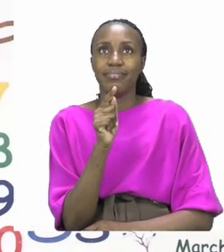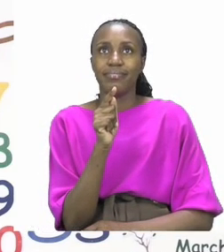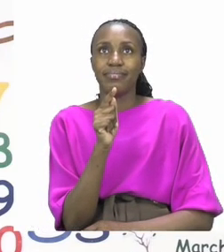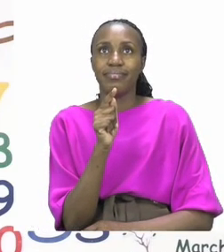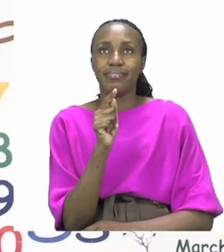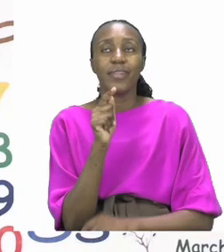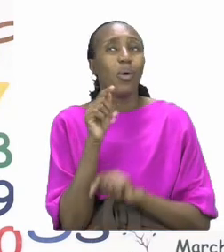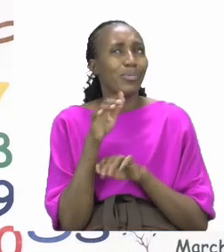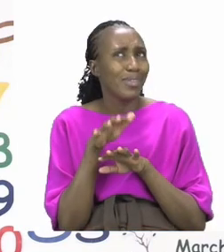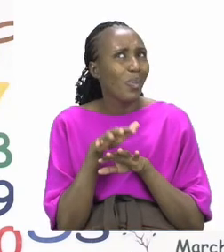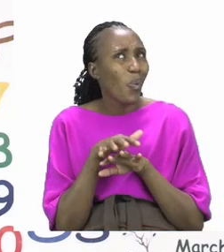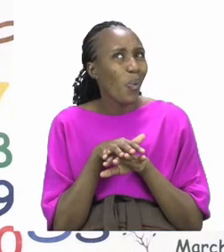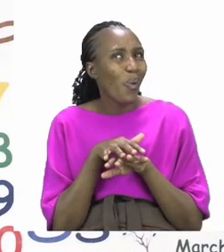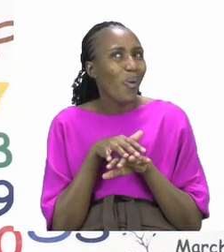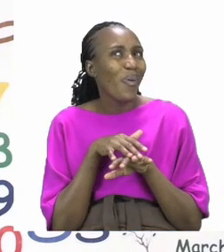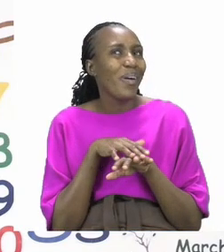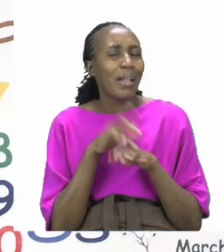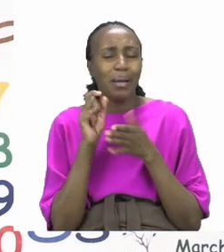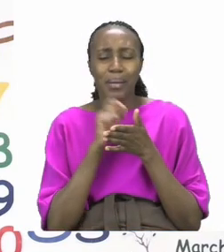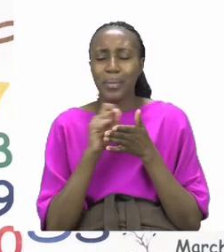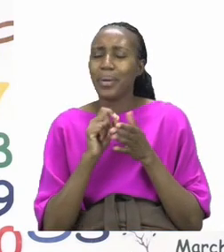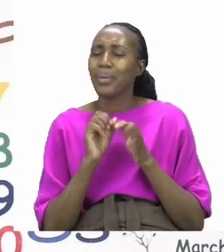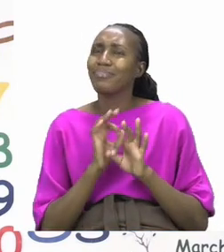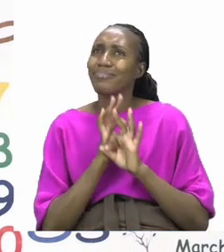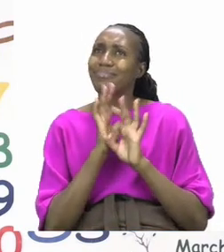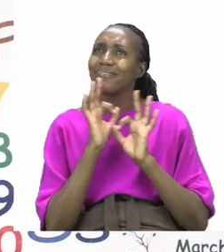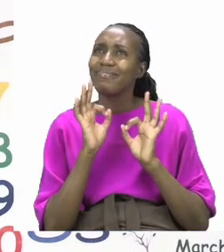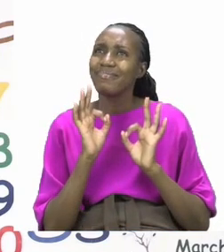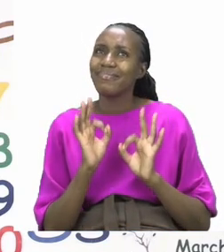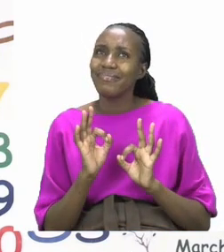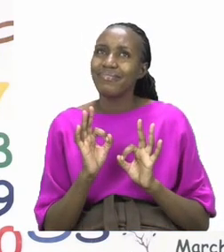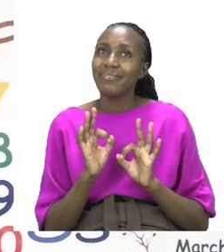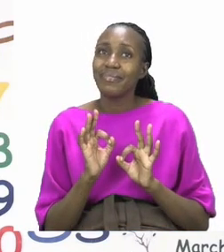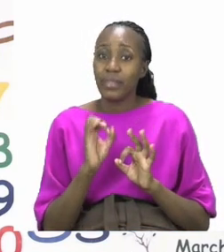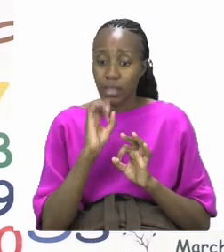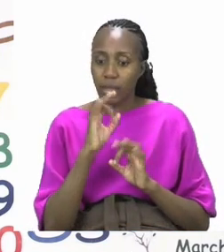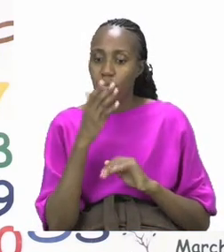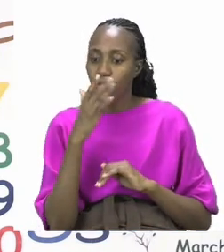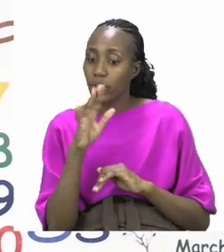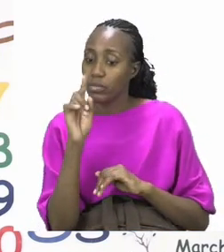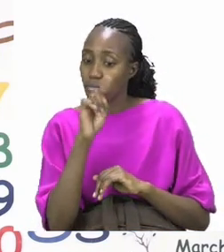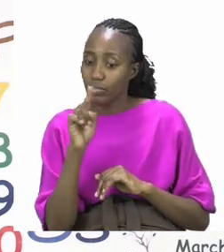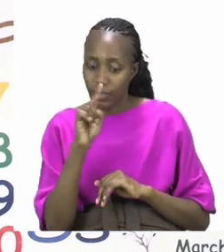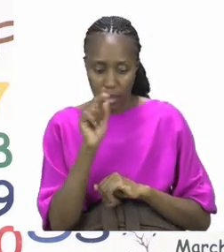your time. And then cross it out from the words.